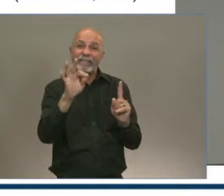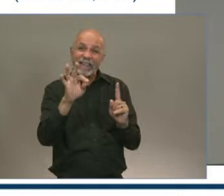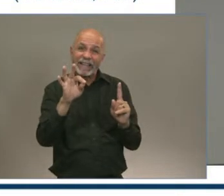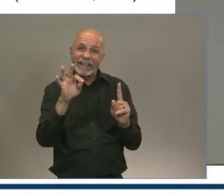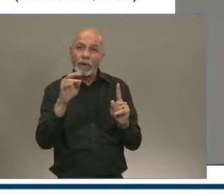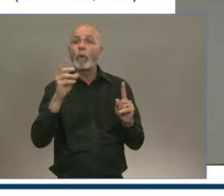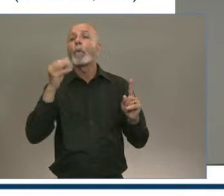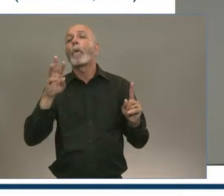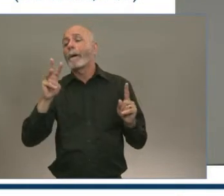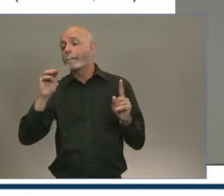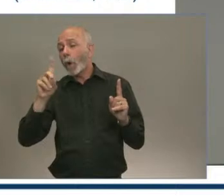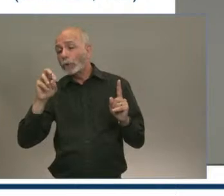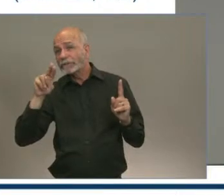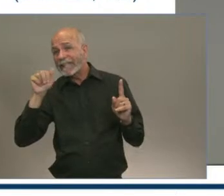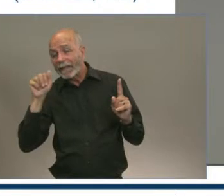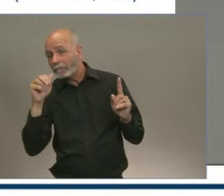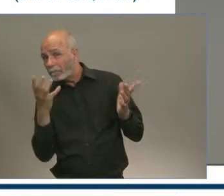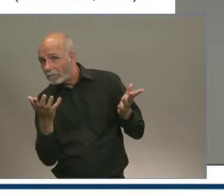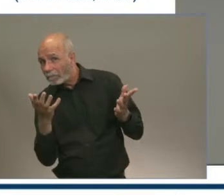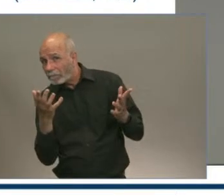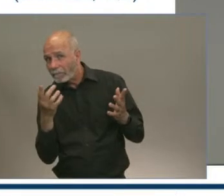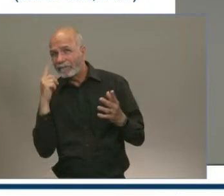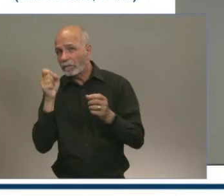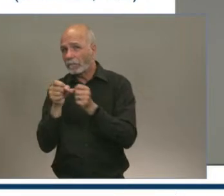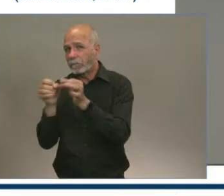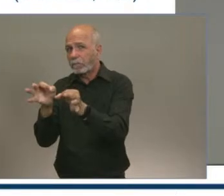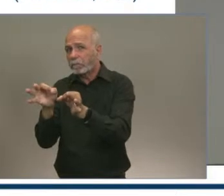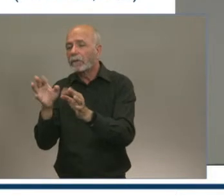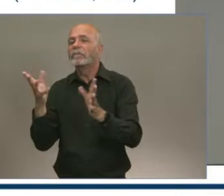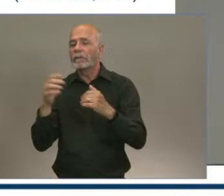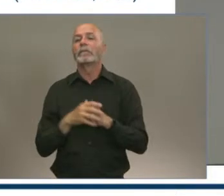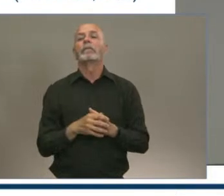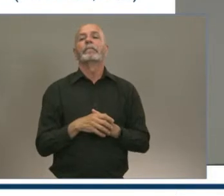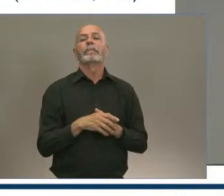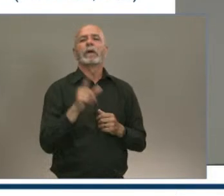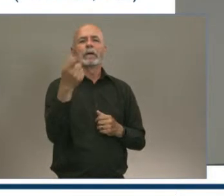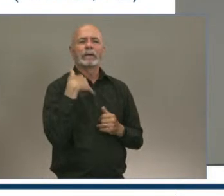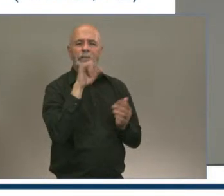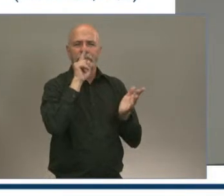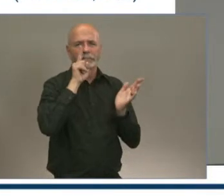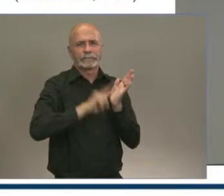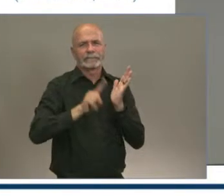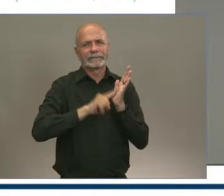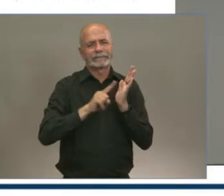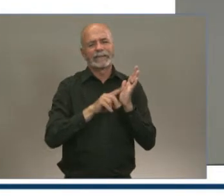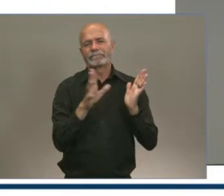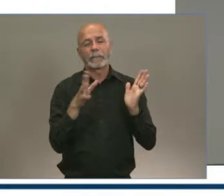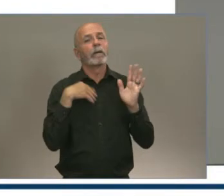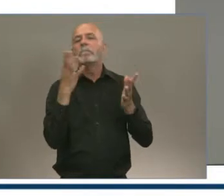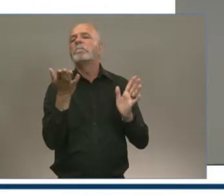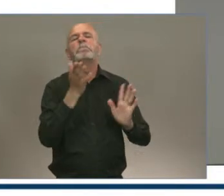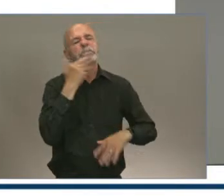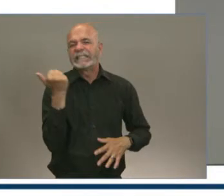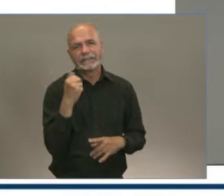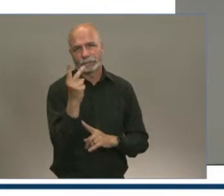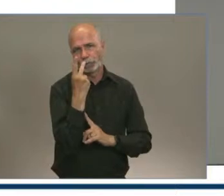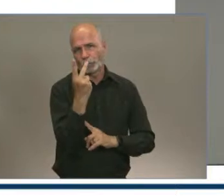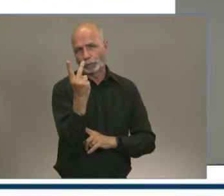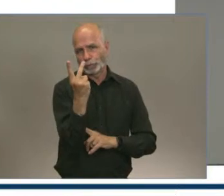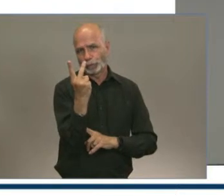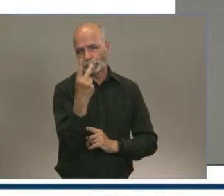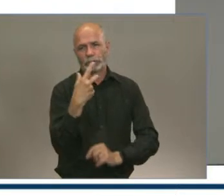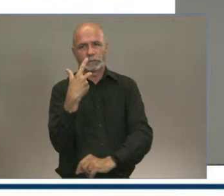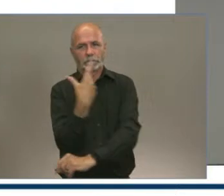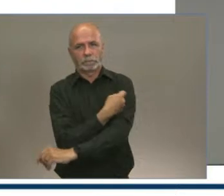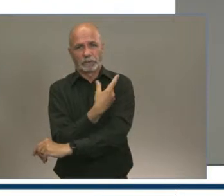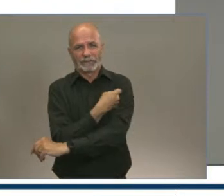studies, and they're ongoing, but it would point to the fact that it's 2 doses. And what I'm recommending is